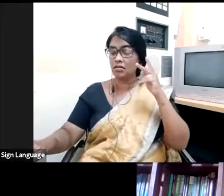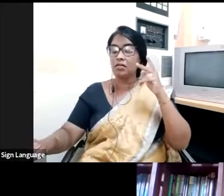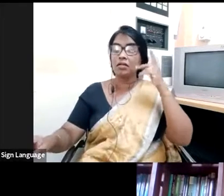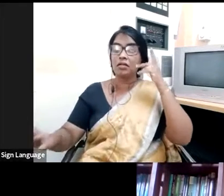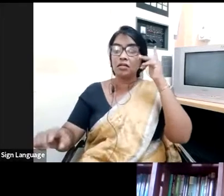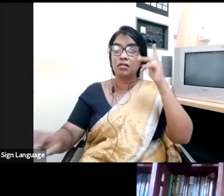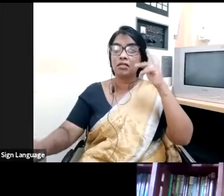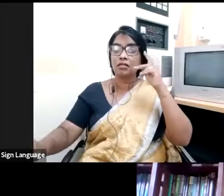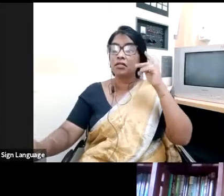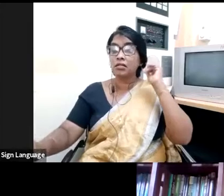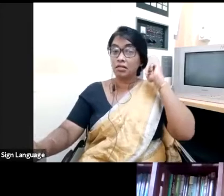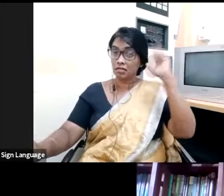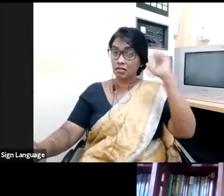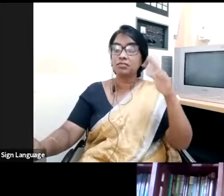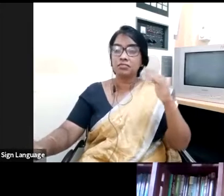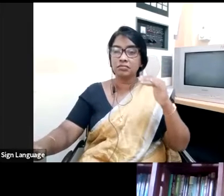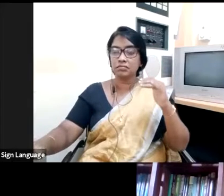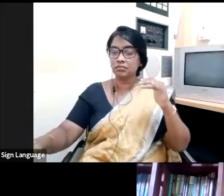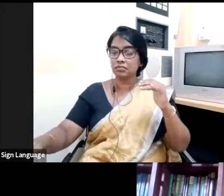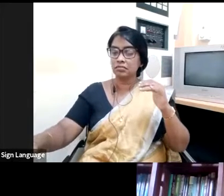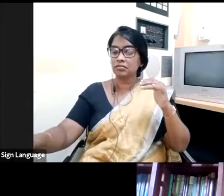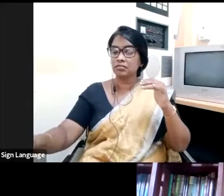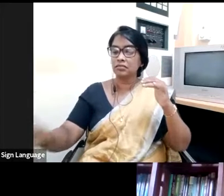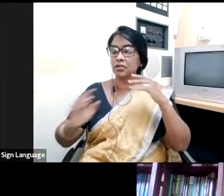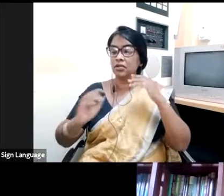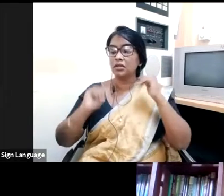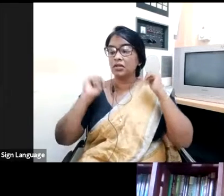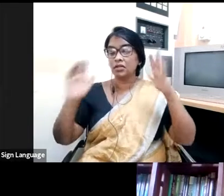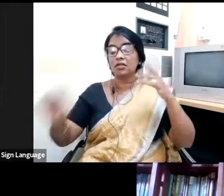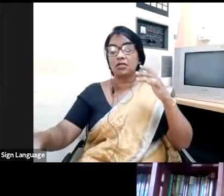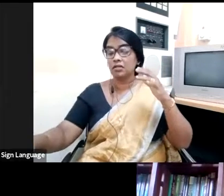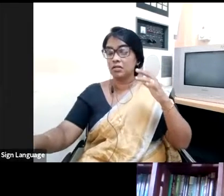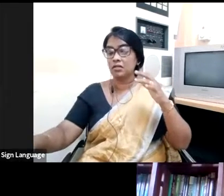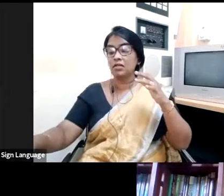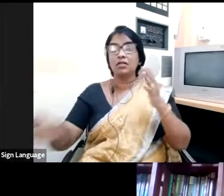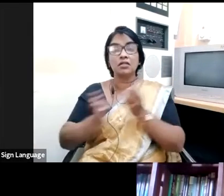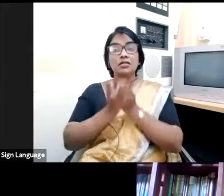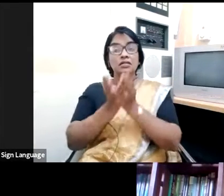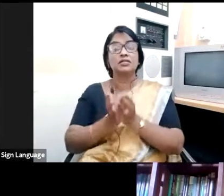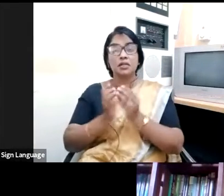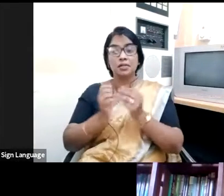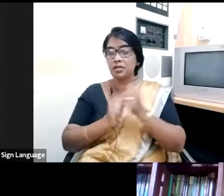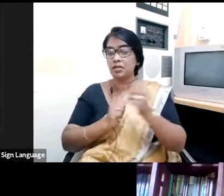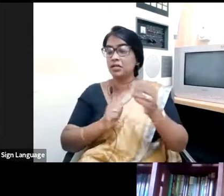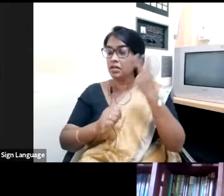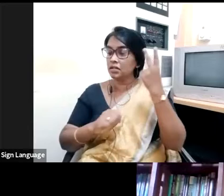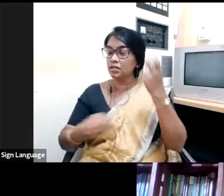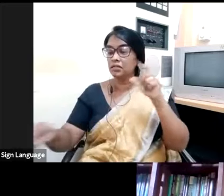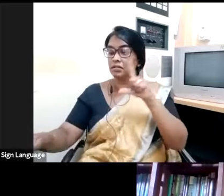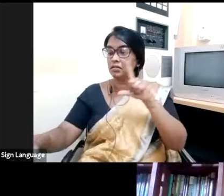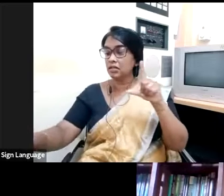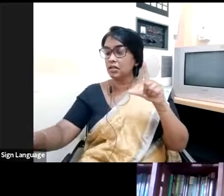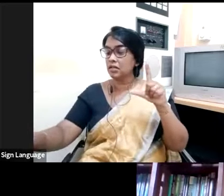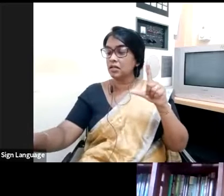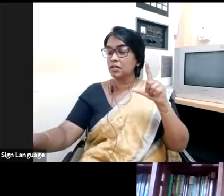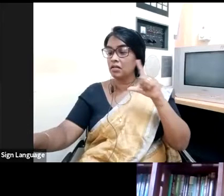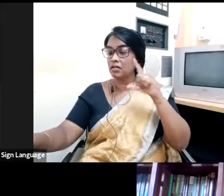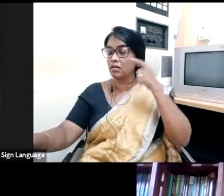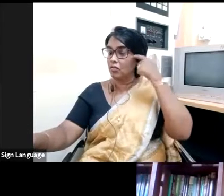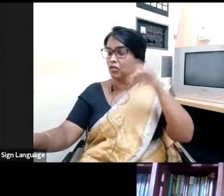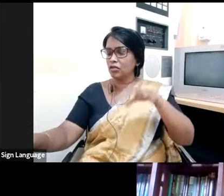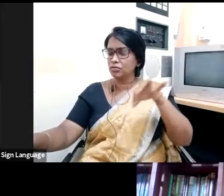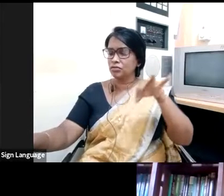that managing our resources. So in 2017, we took a firm decision to go and